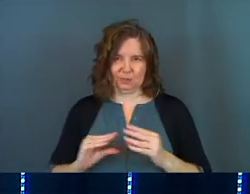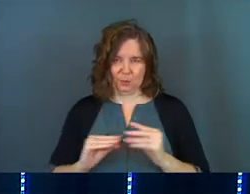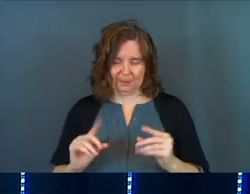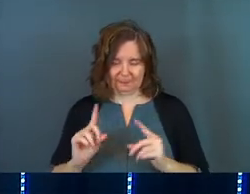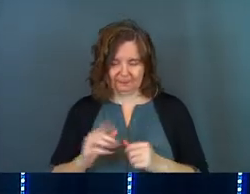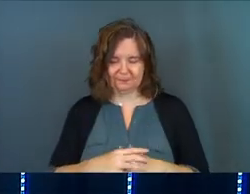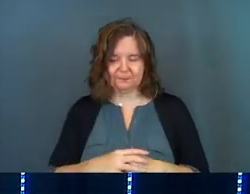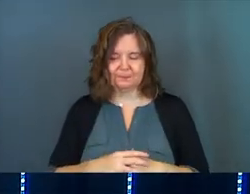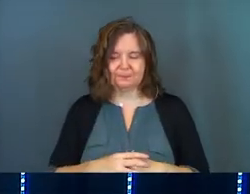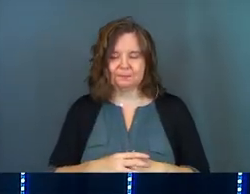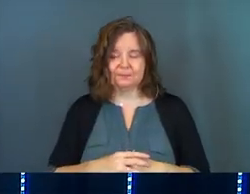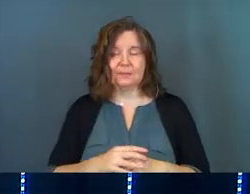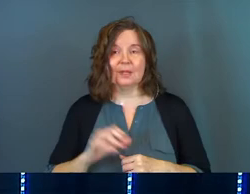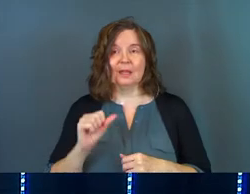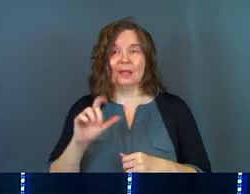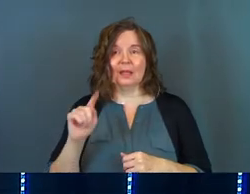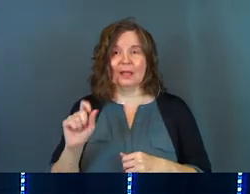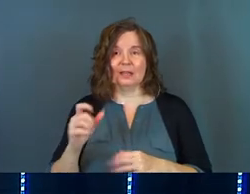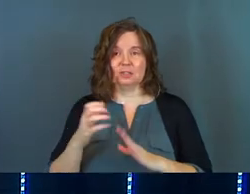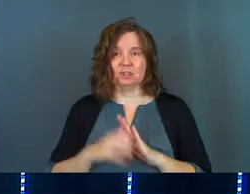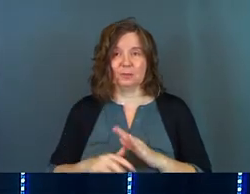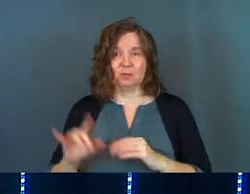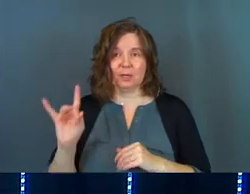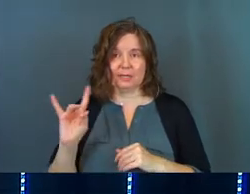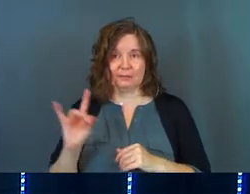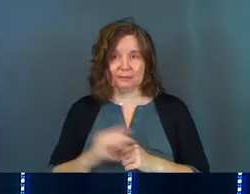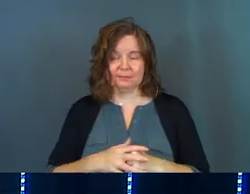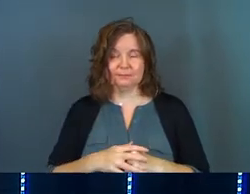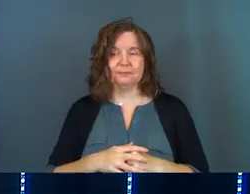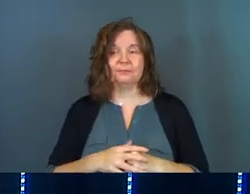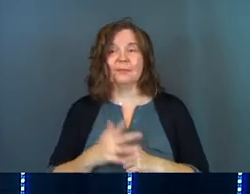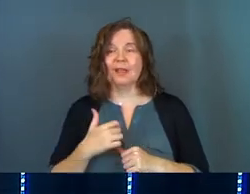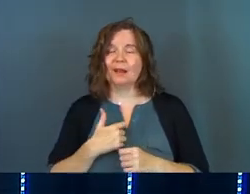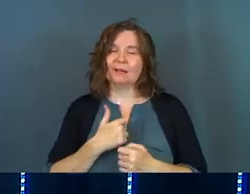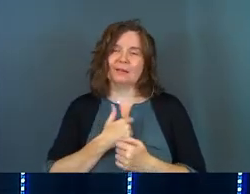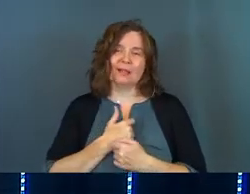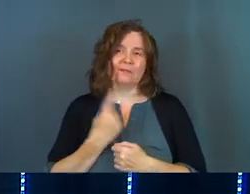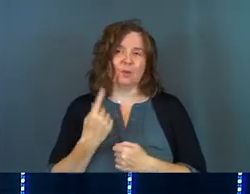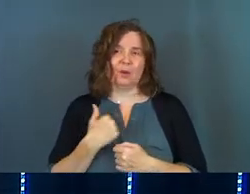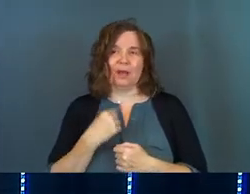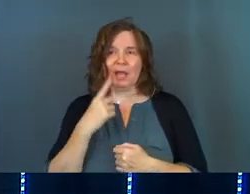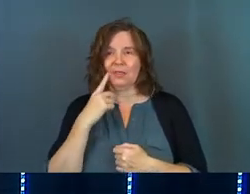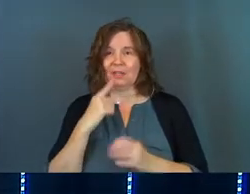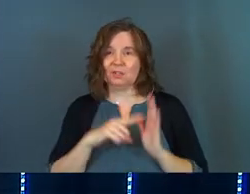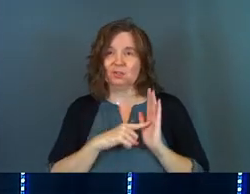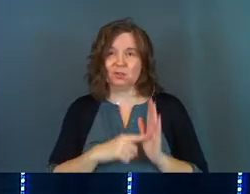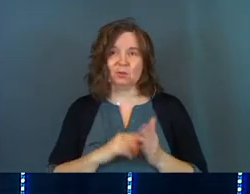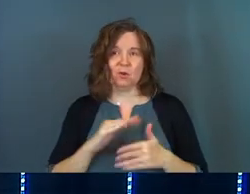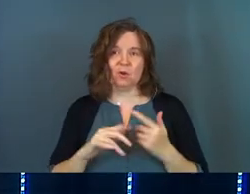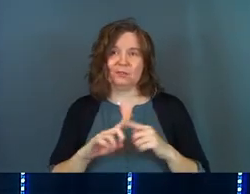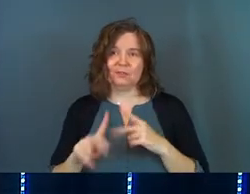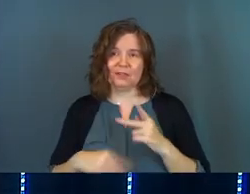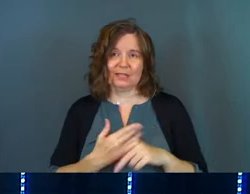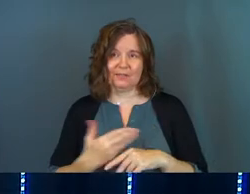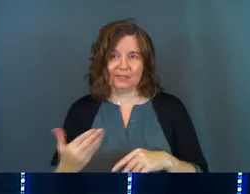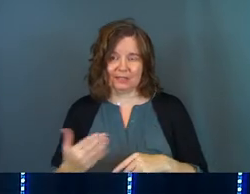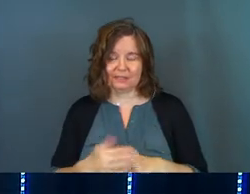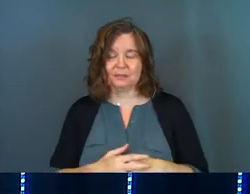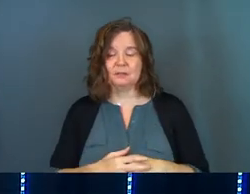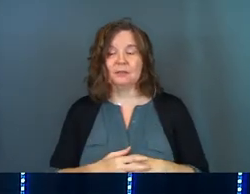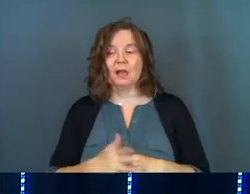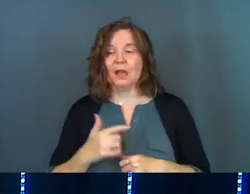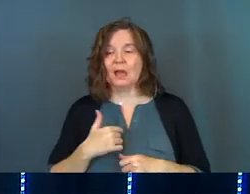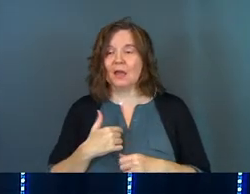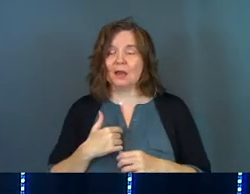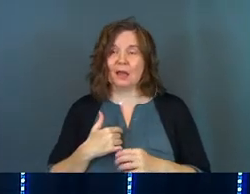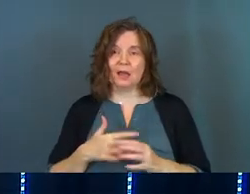story. And it's in Acts chapter 8. And I just love this one. I just think it shows us all kinds of things.